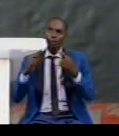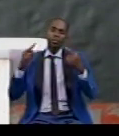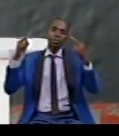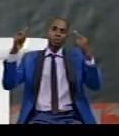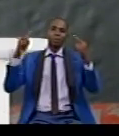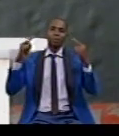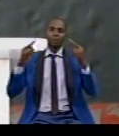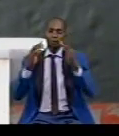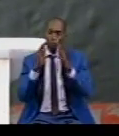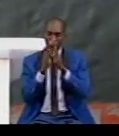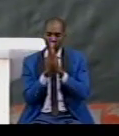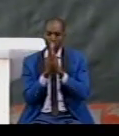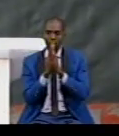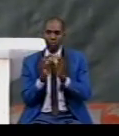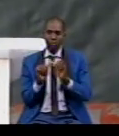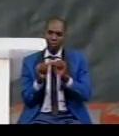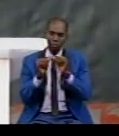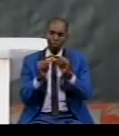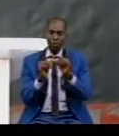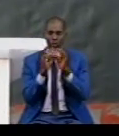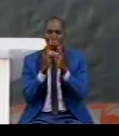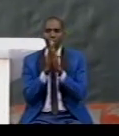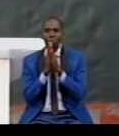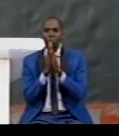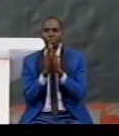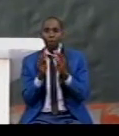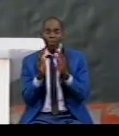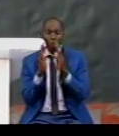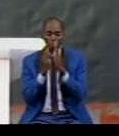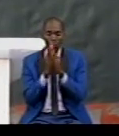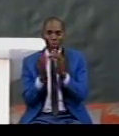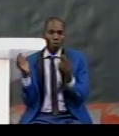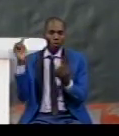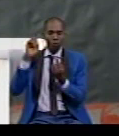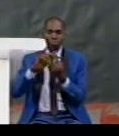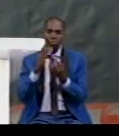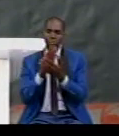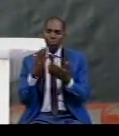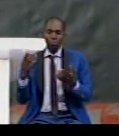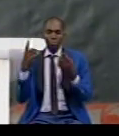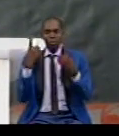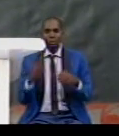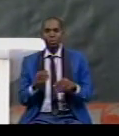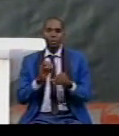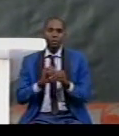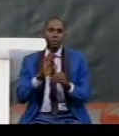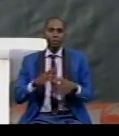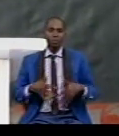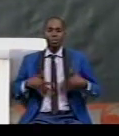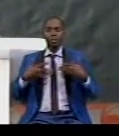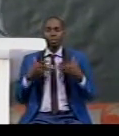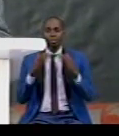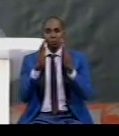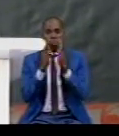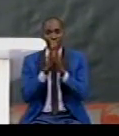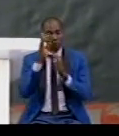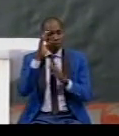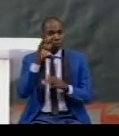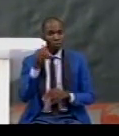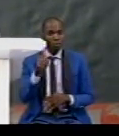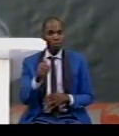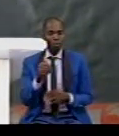Yes, keep on praying. Your authority, your control your is upon my life. Pray for your